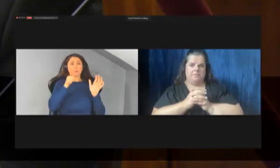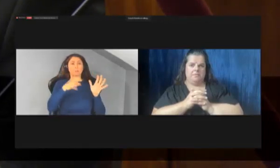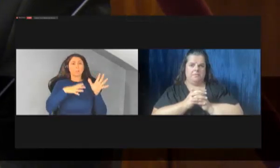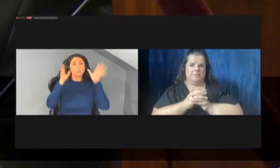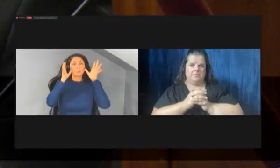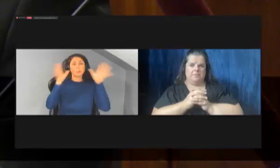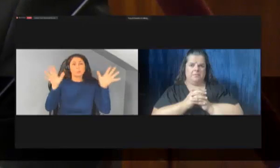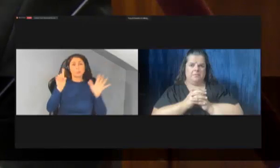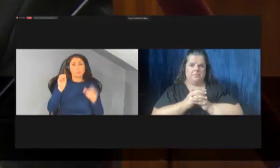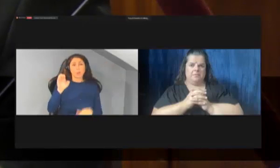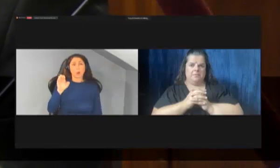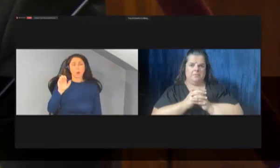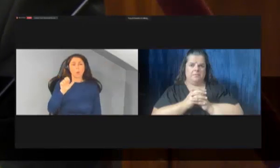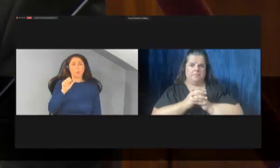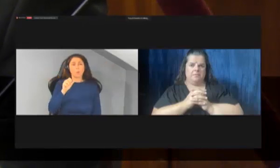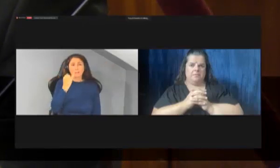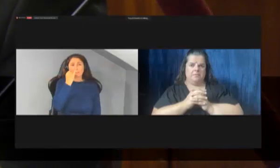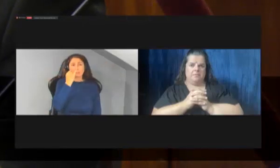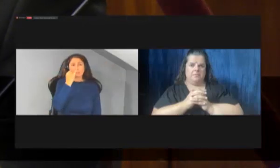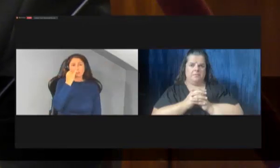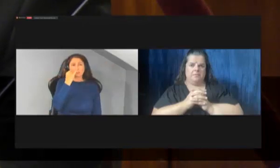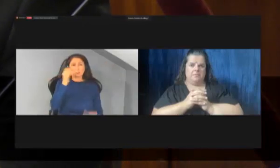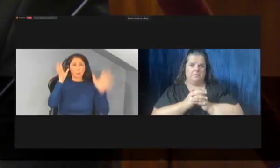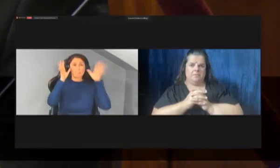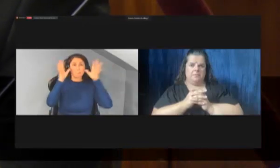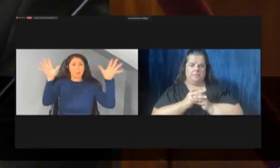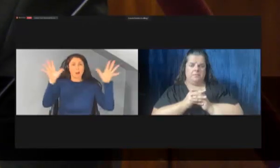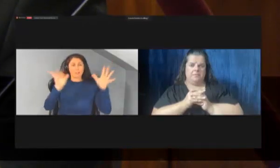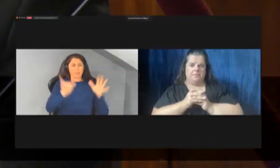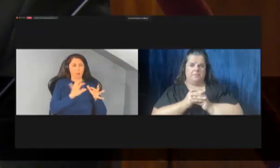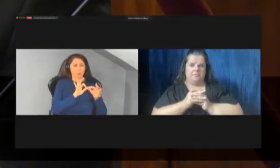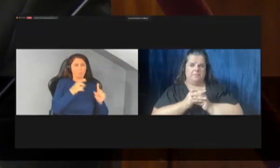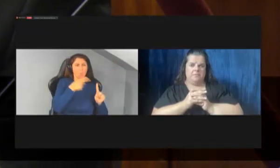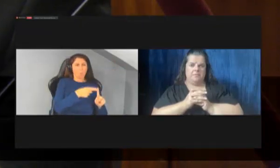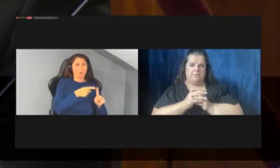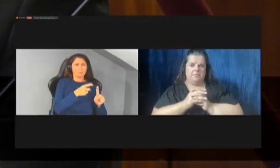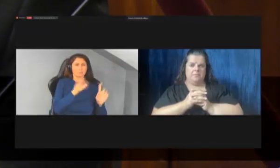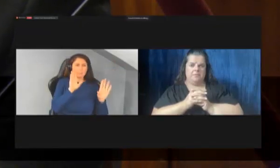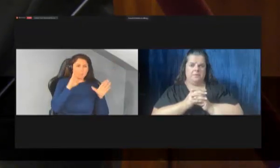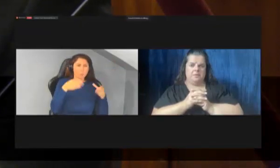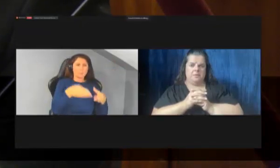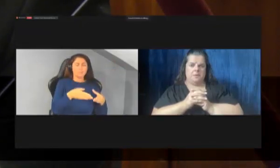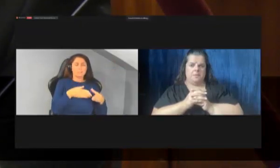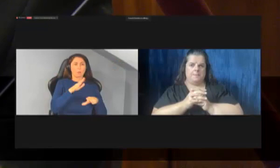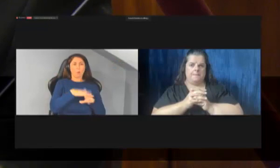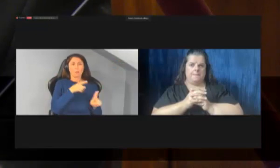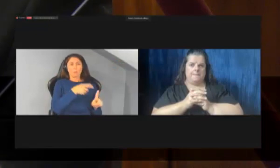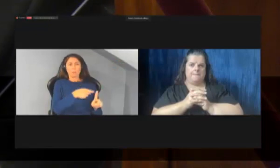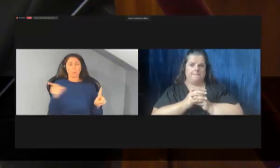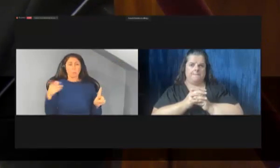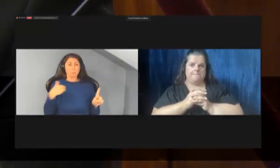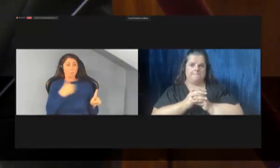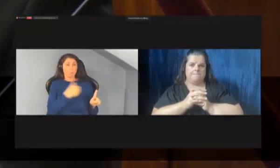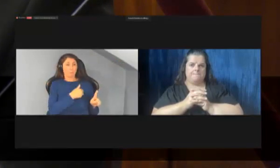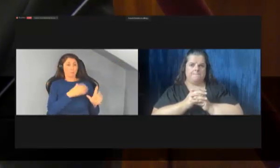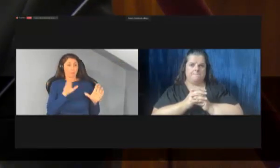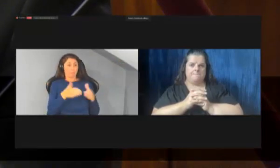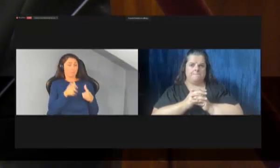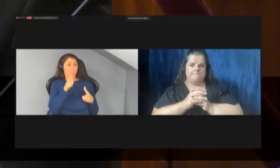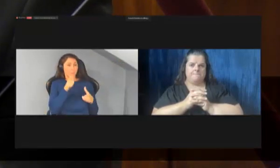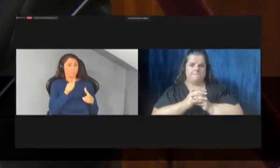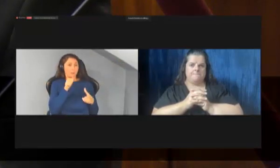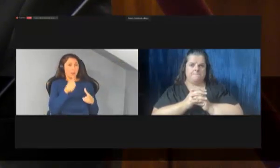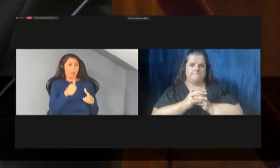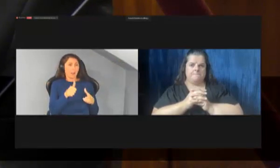buck, which I think speaks to a point that was raised earlier around focusing on those members of the population that are not in